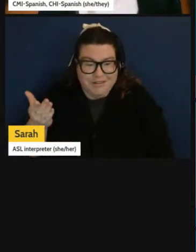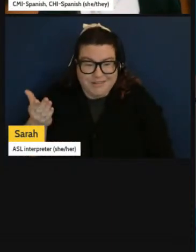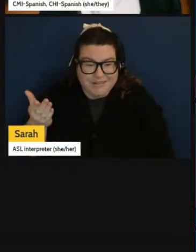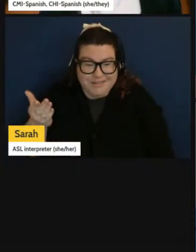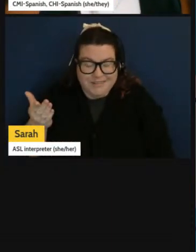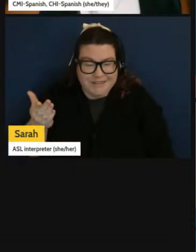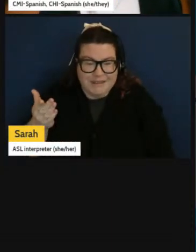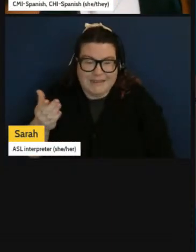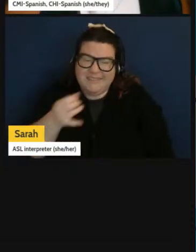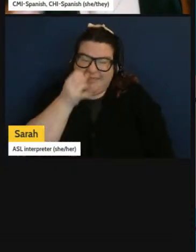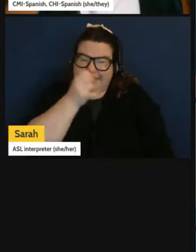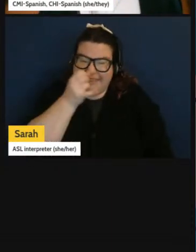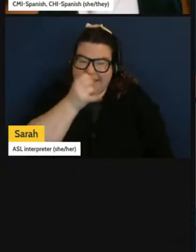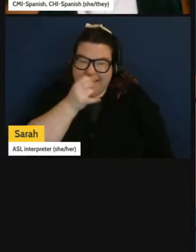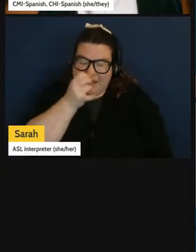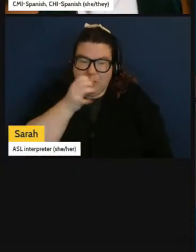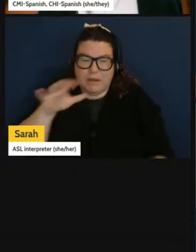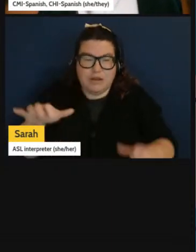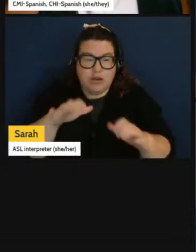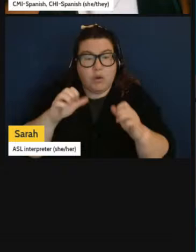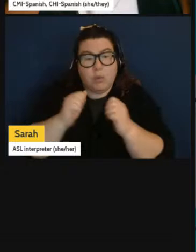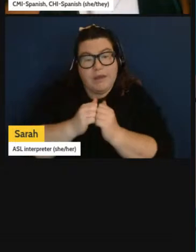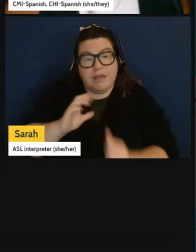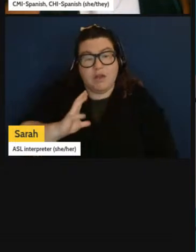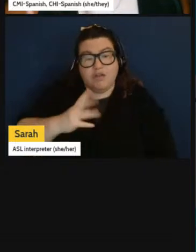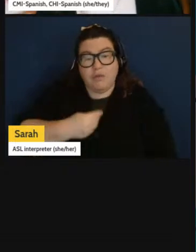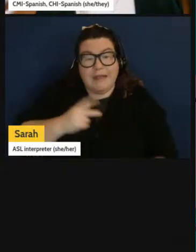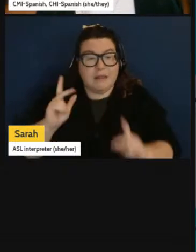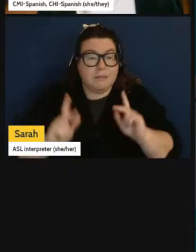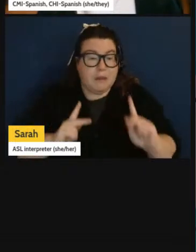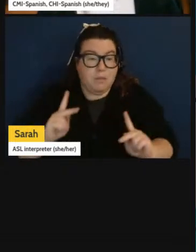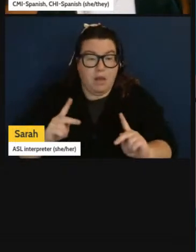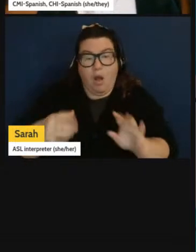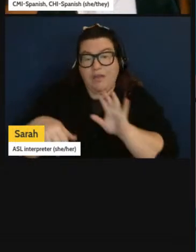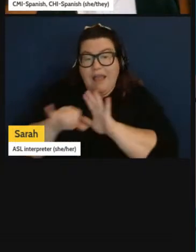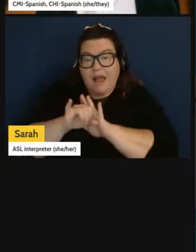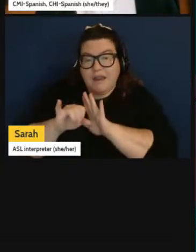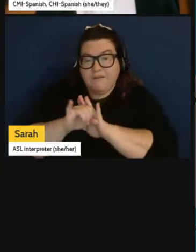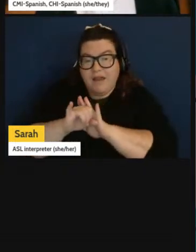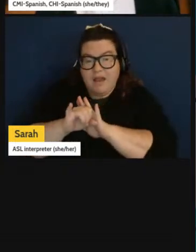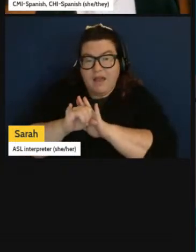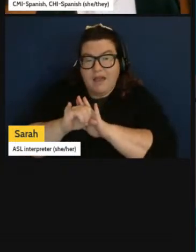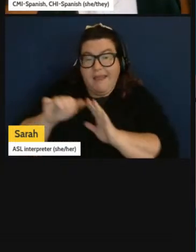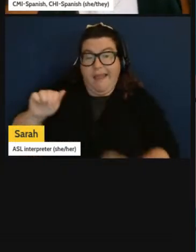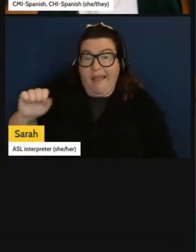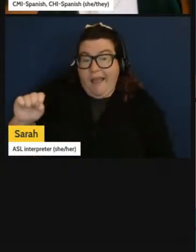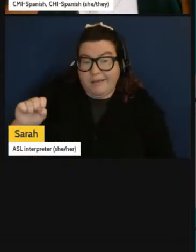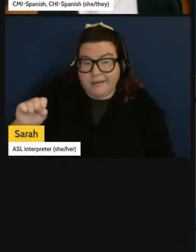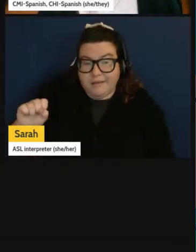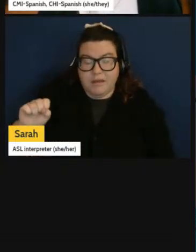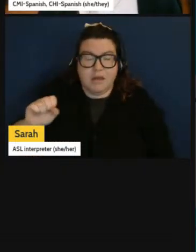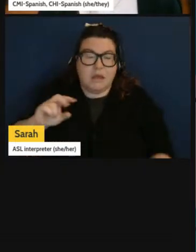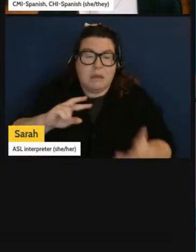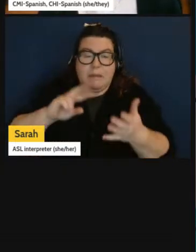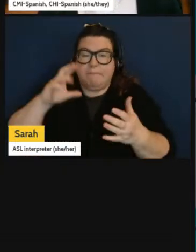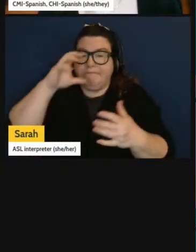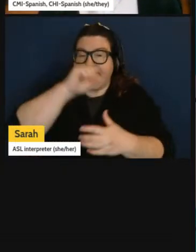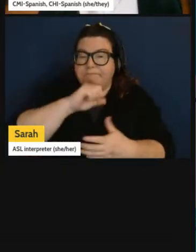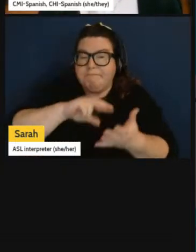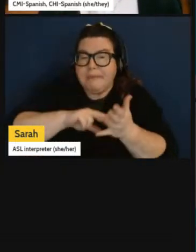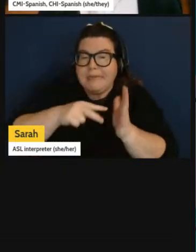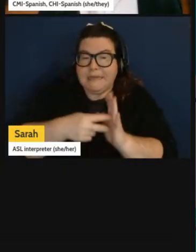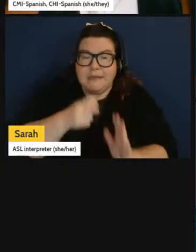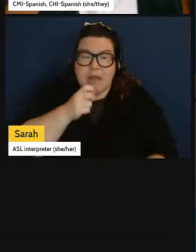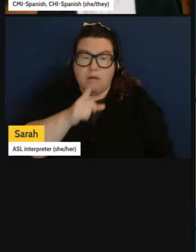kind of silly to me that we do this with transgender people, that we say, oh, they identify as, because then it implies that they're not really